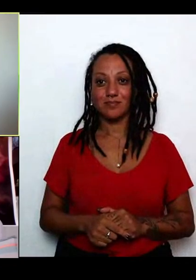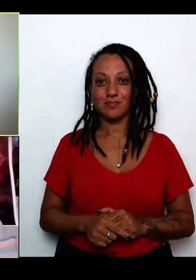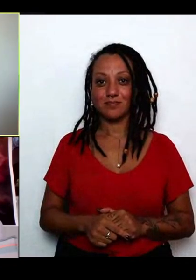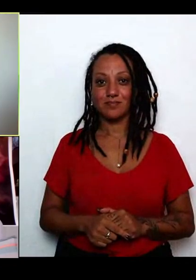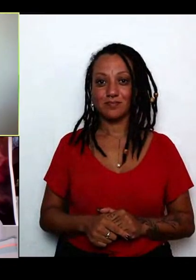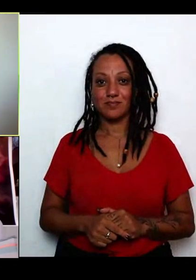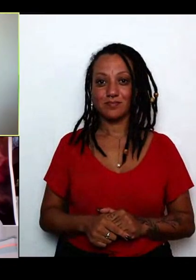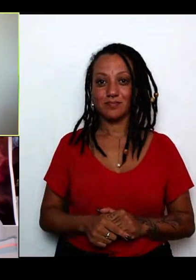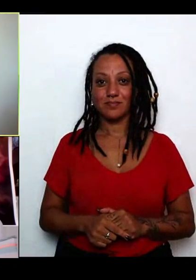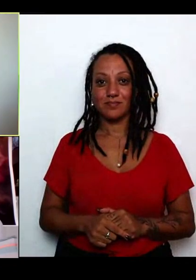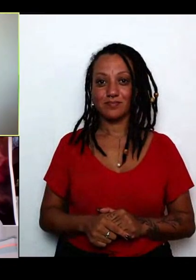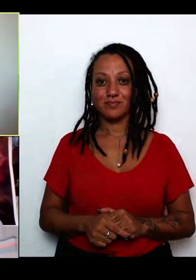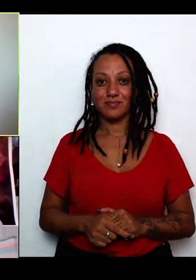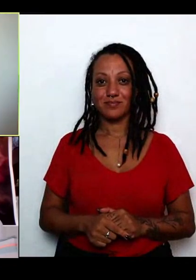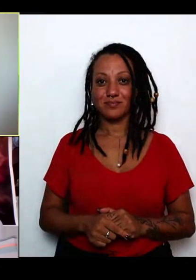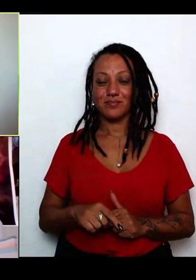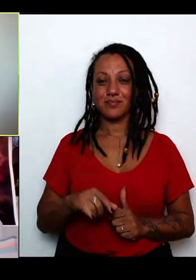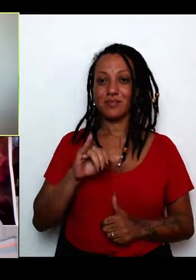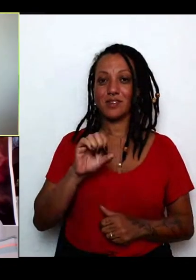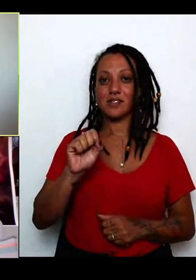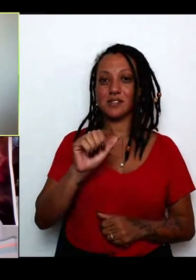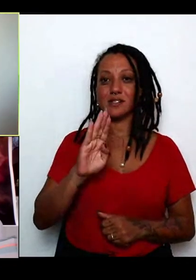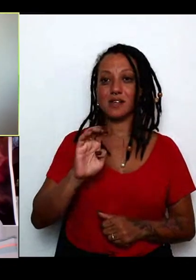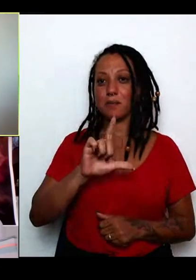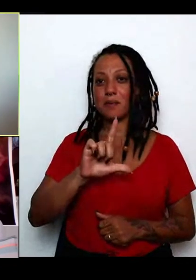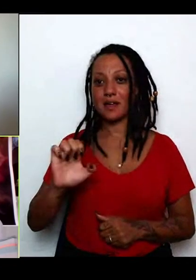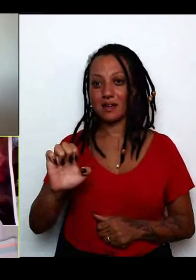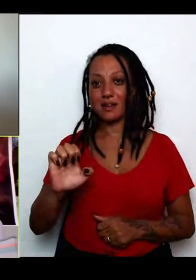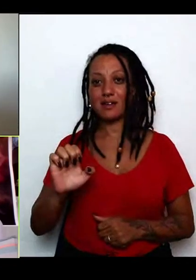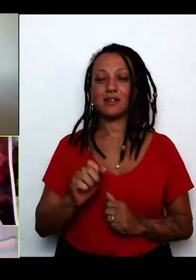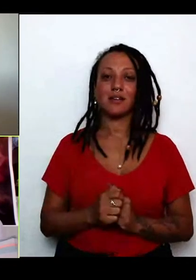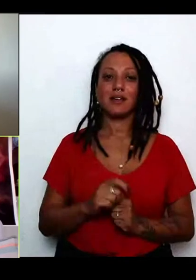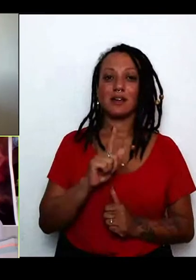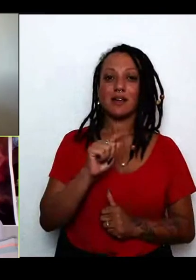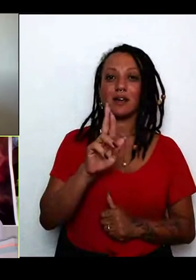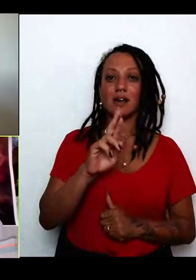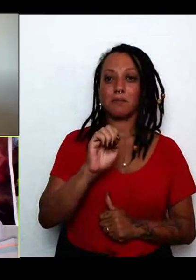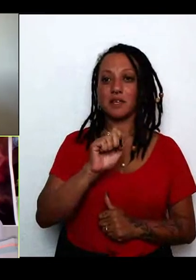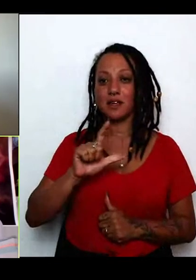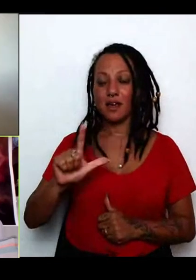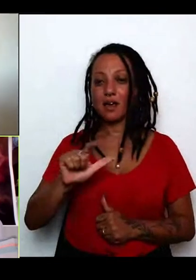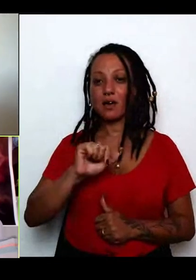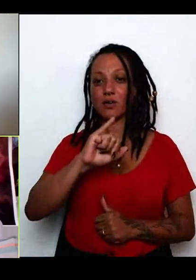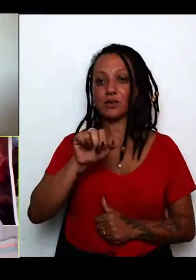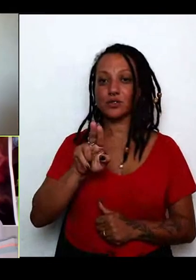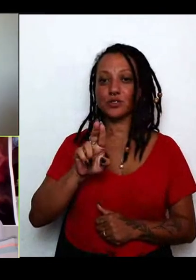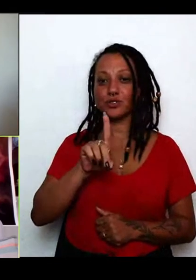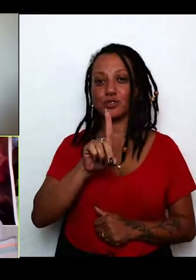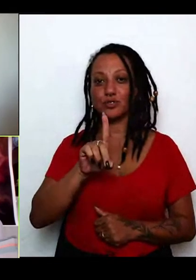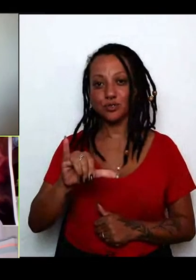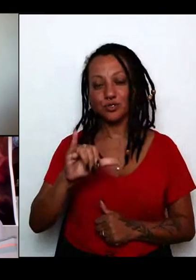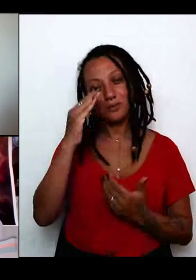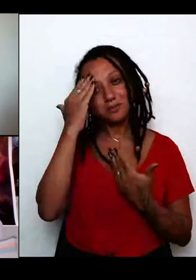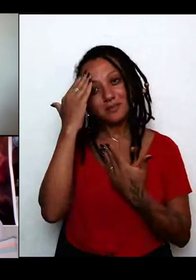thank you Isabella and Gabrielle and Judy thank you and everyone for watching